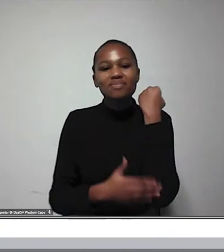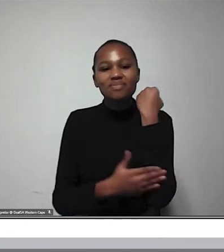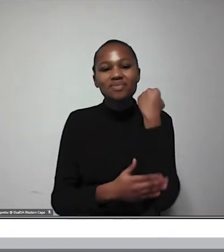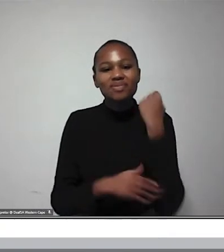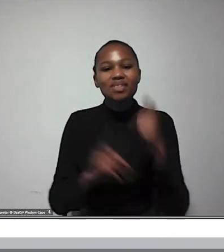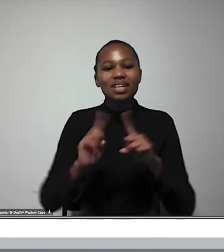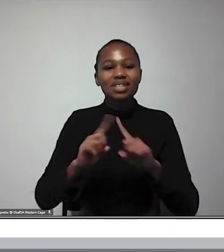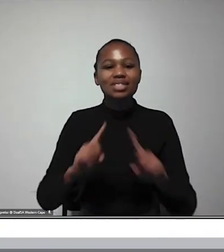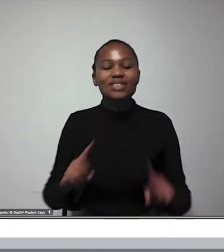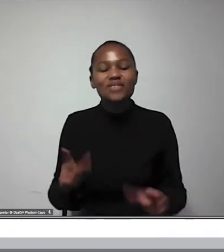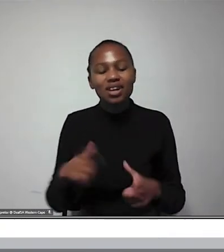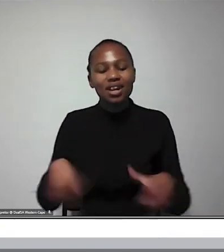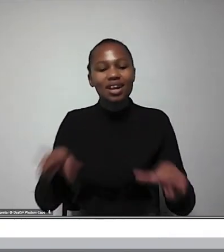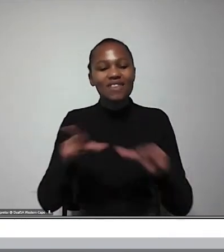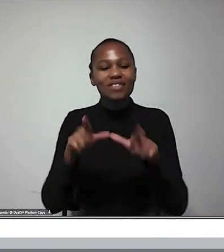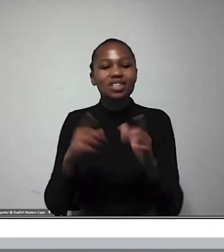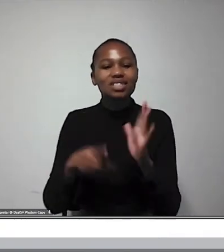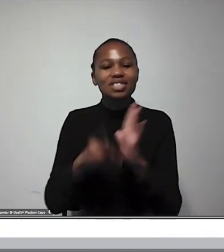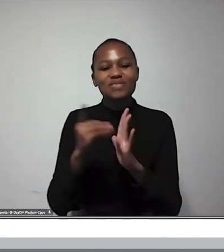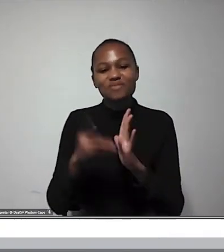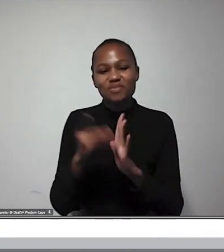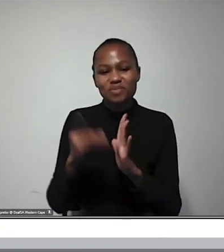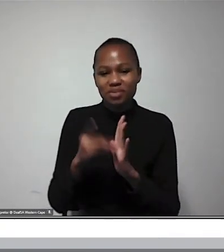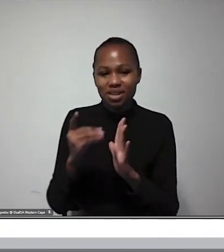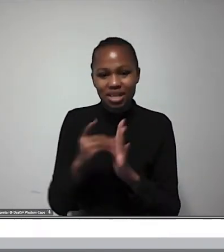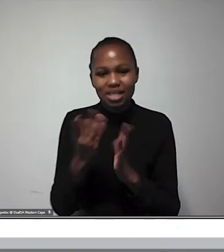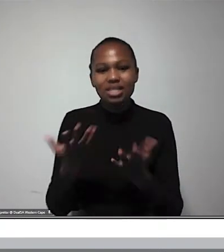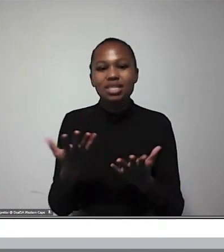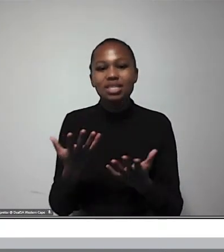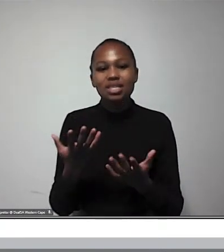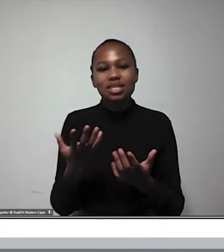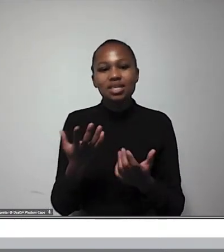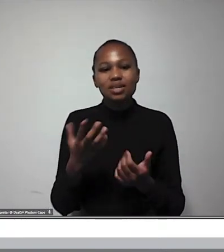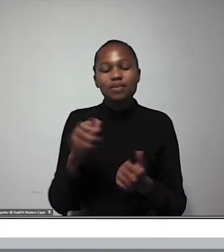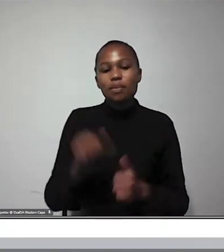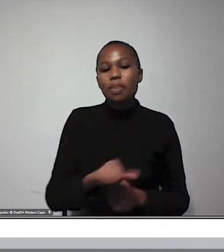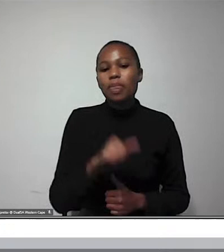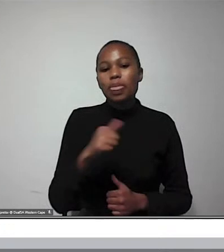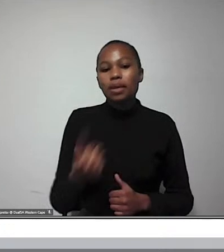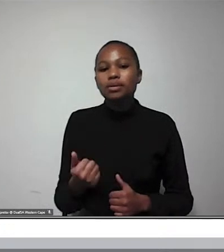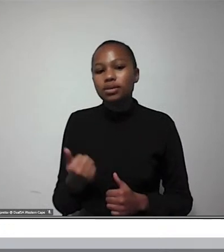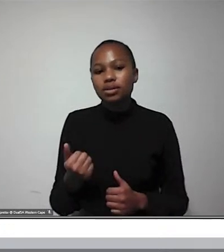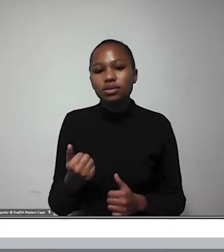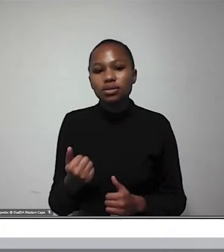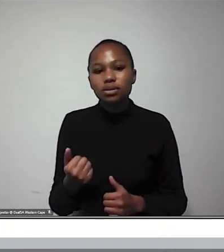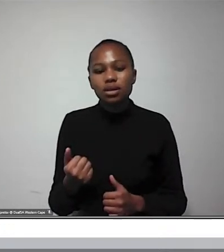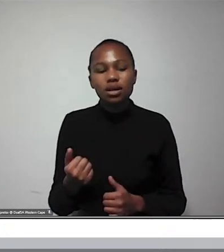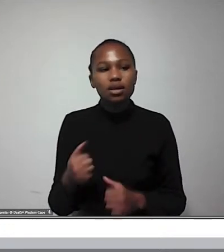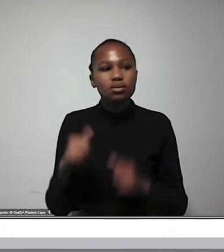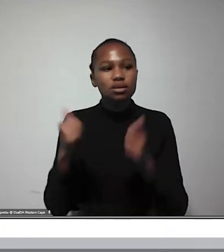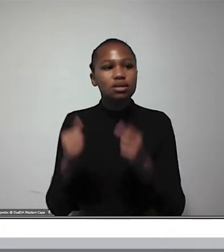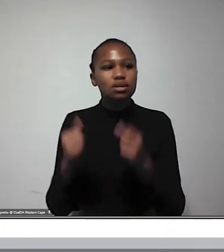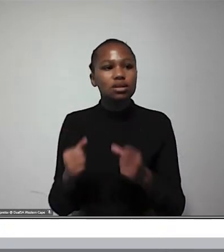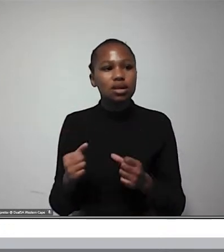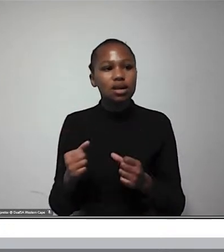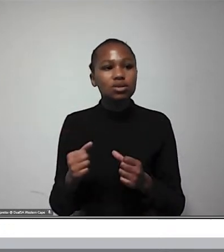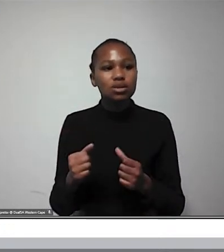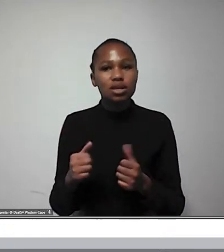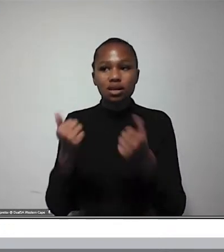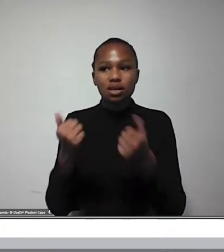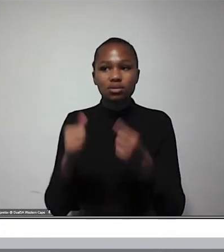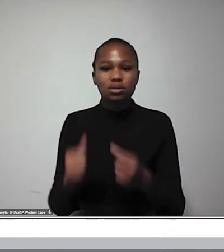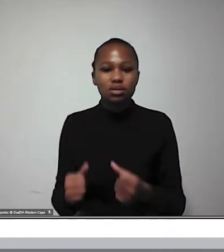of development. And those aspects all need to be taken into account in thinking about any type of future